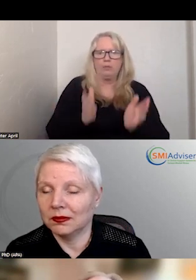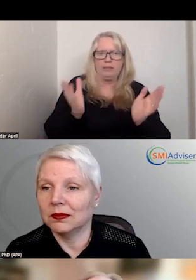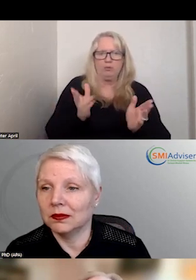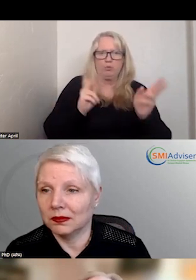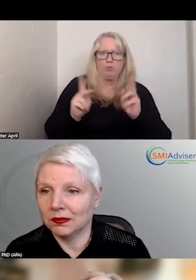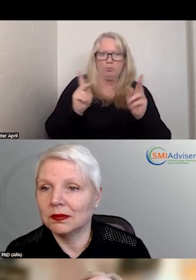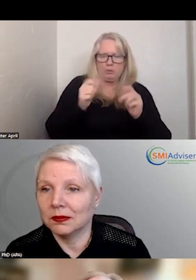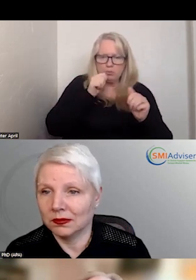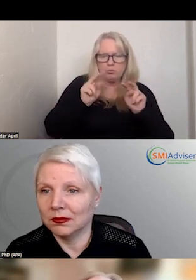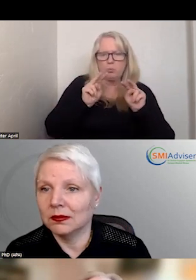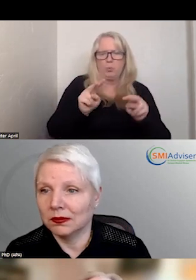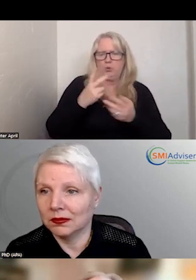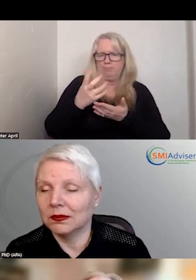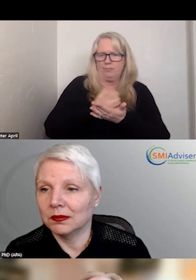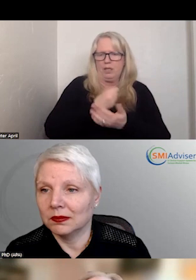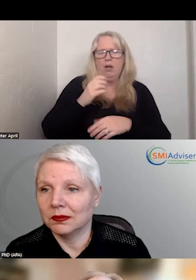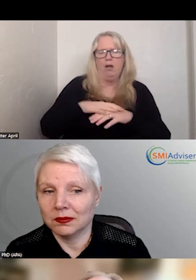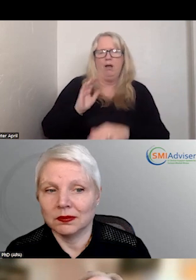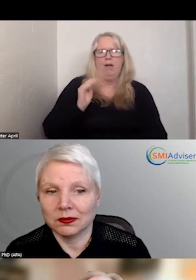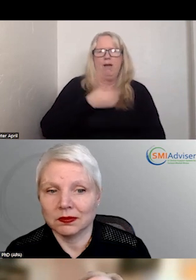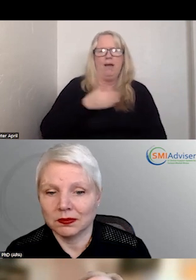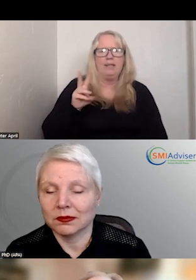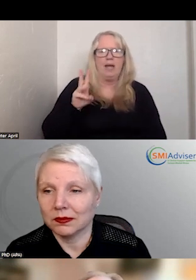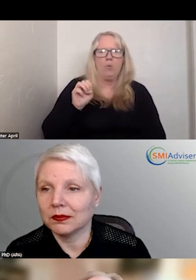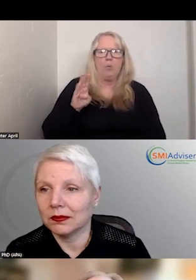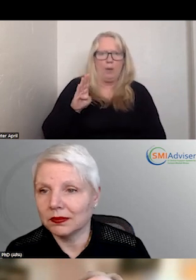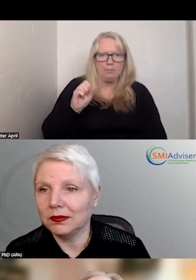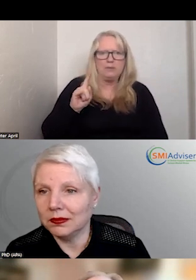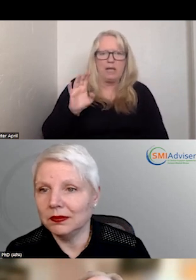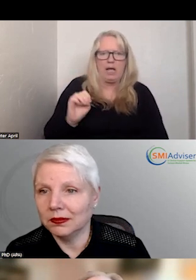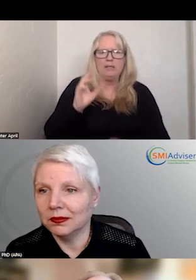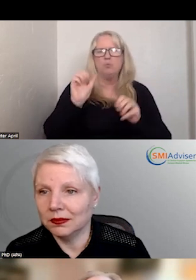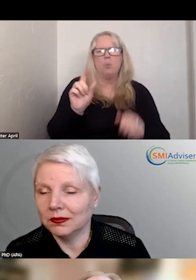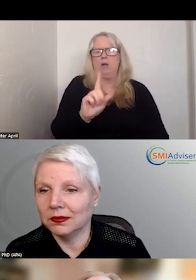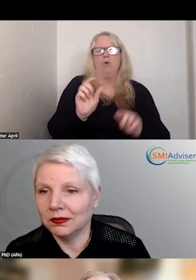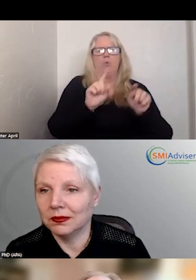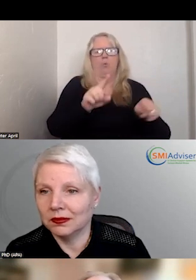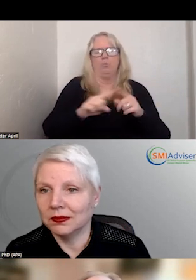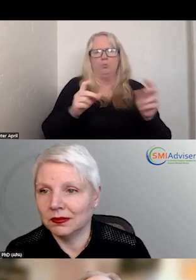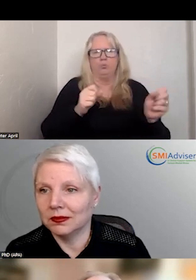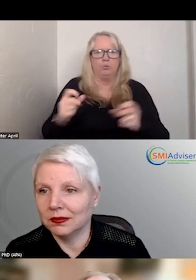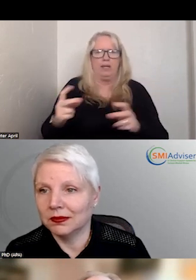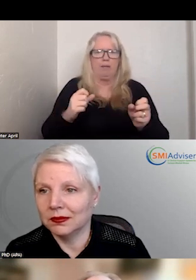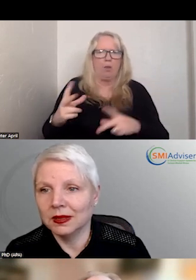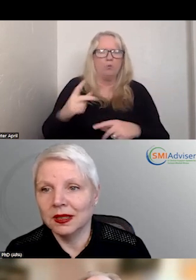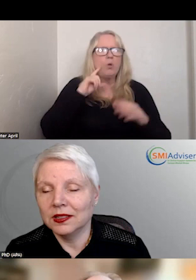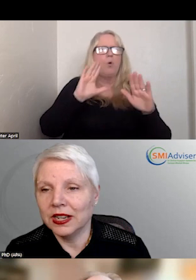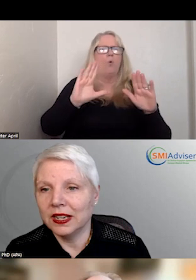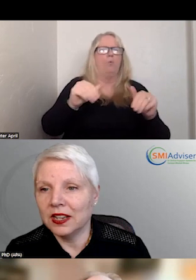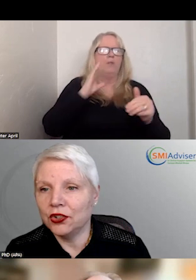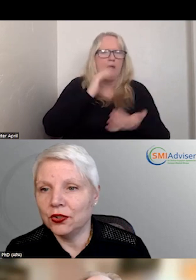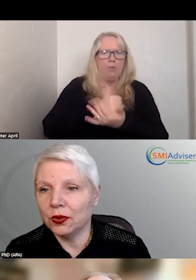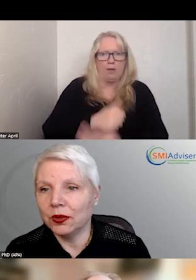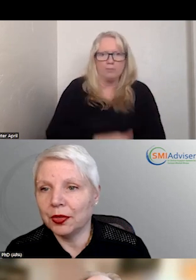them, use them. They're available on our website. I'll put in the chat the link for where you can go and download them, and we hope that helpful.